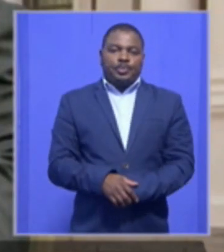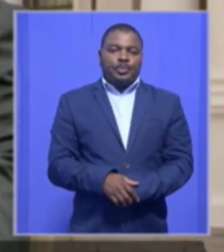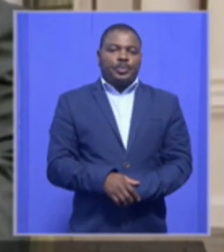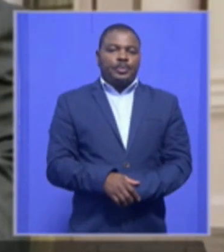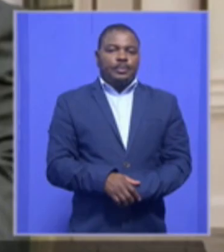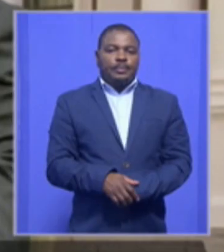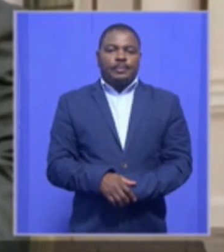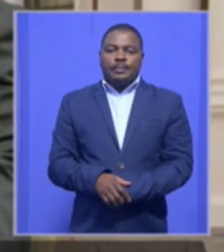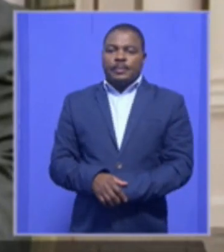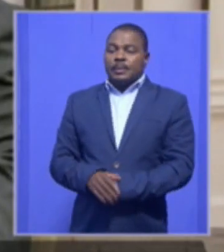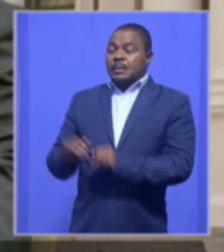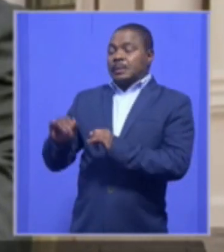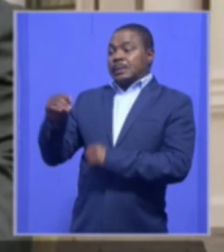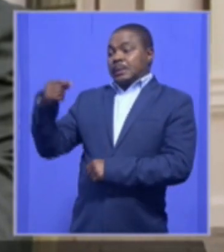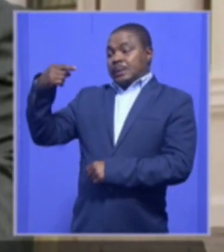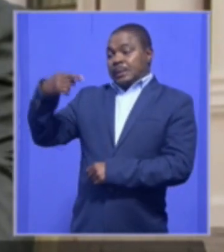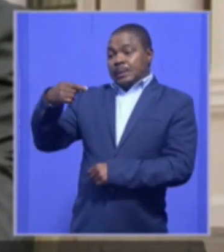GNU has done